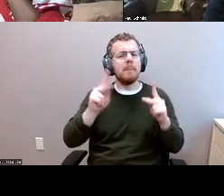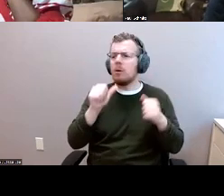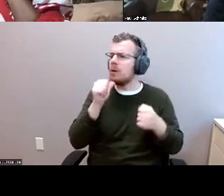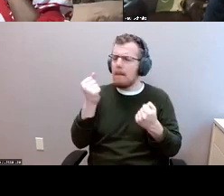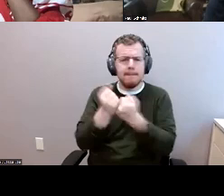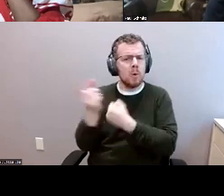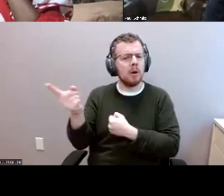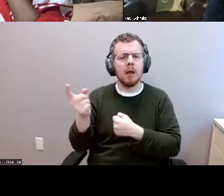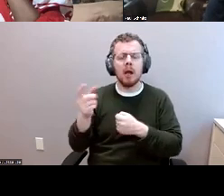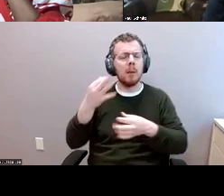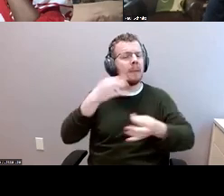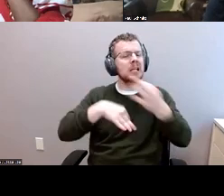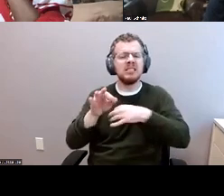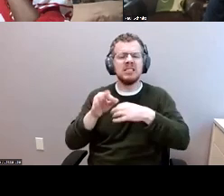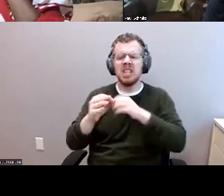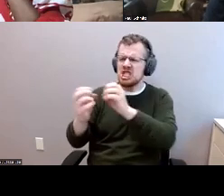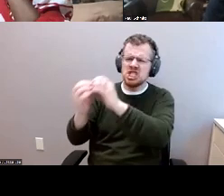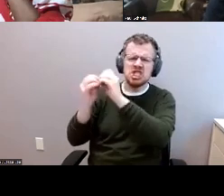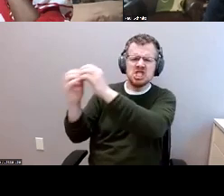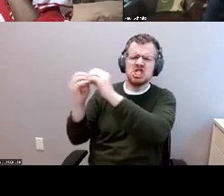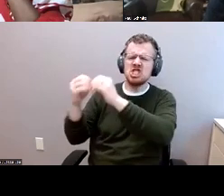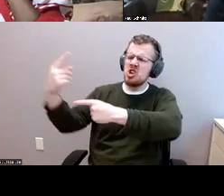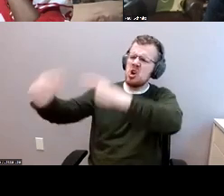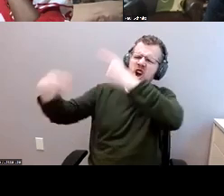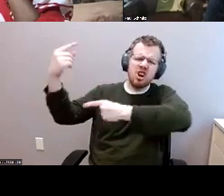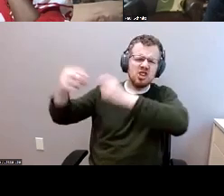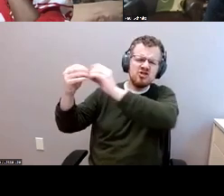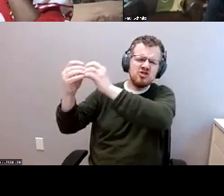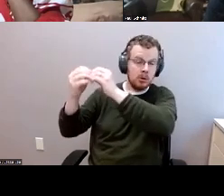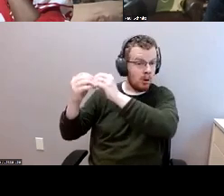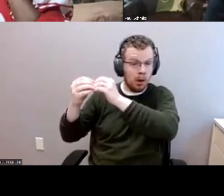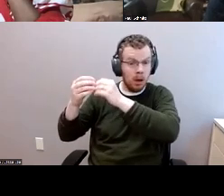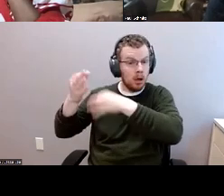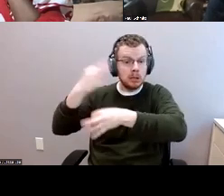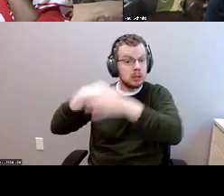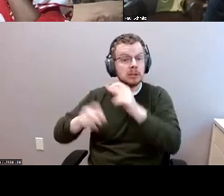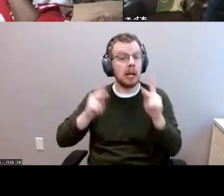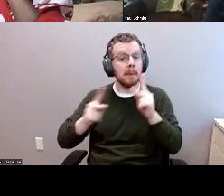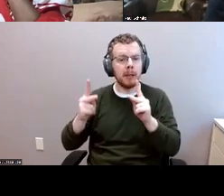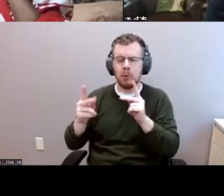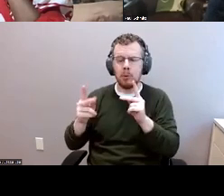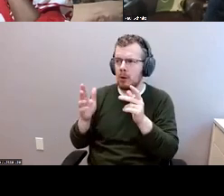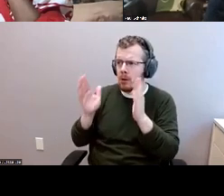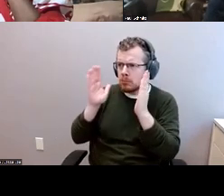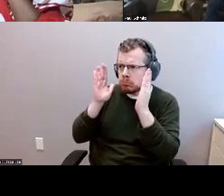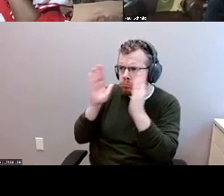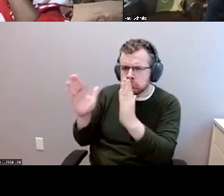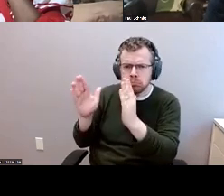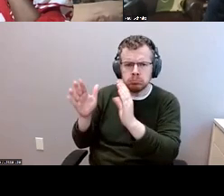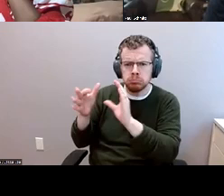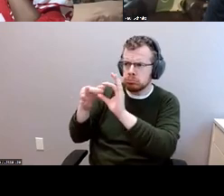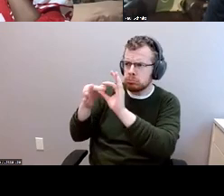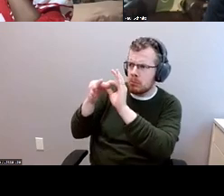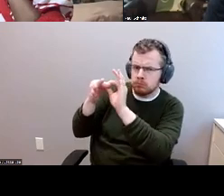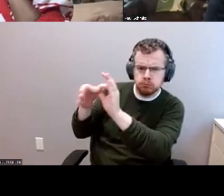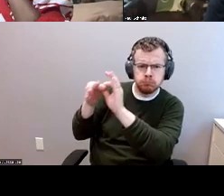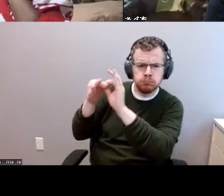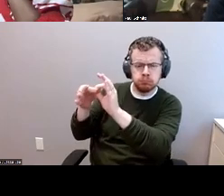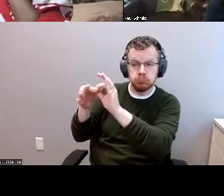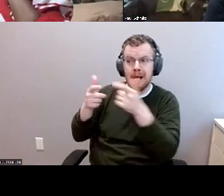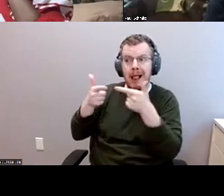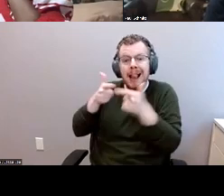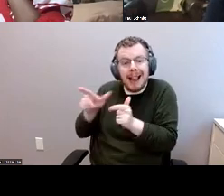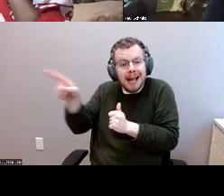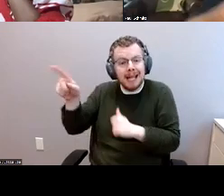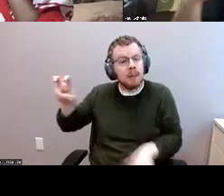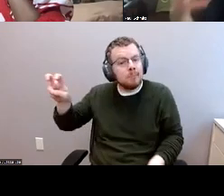him versus the way they engaged and built relationship with him and that enabled him to take a journey that led him to